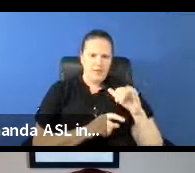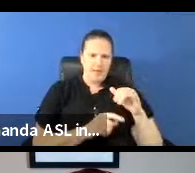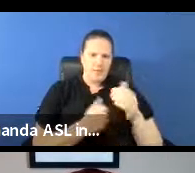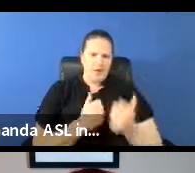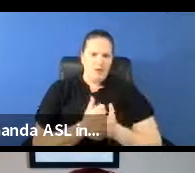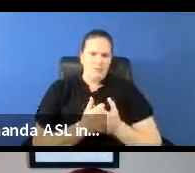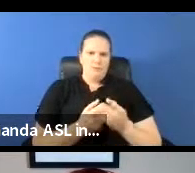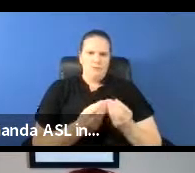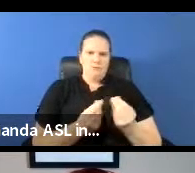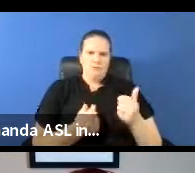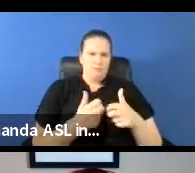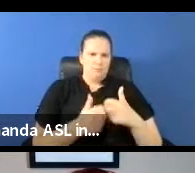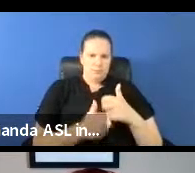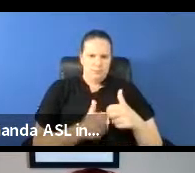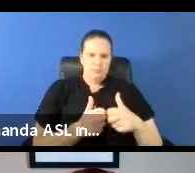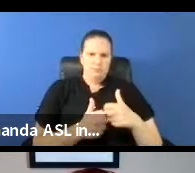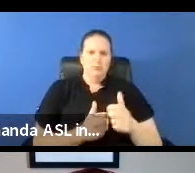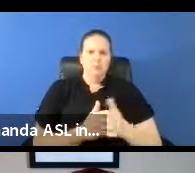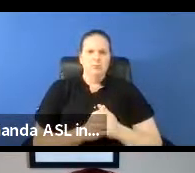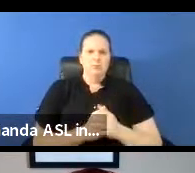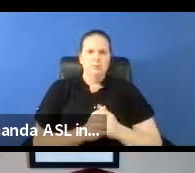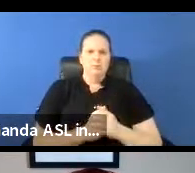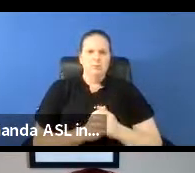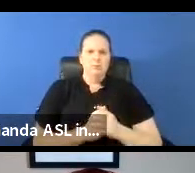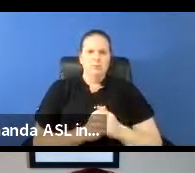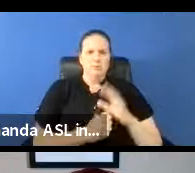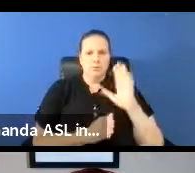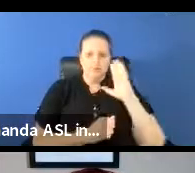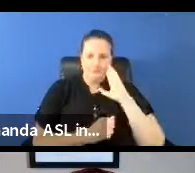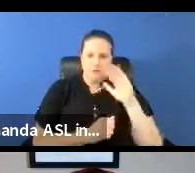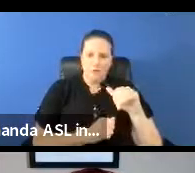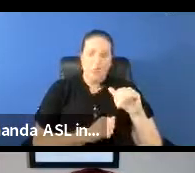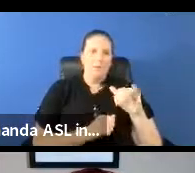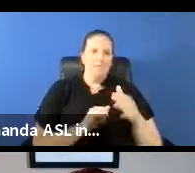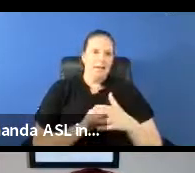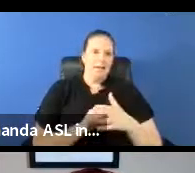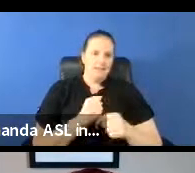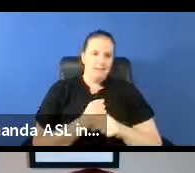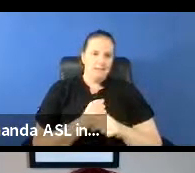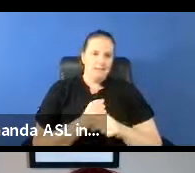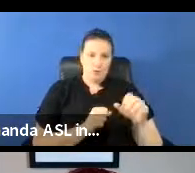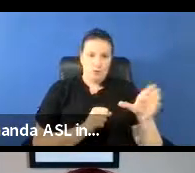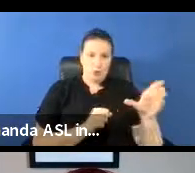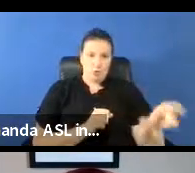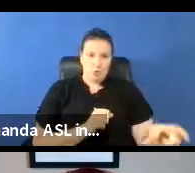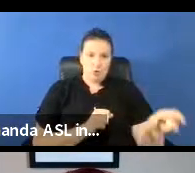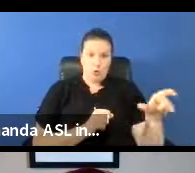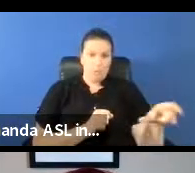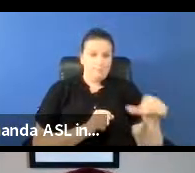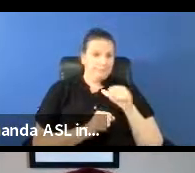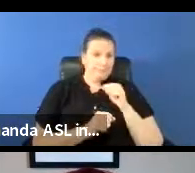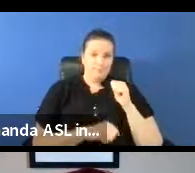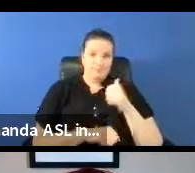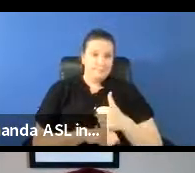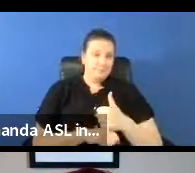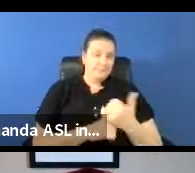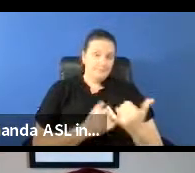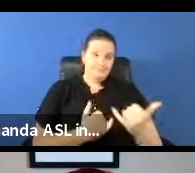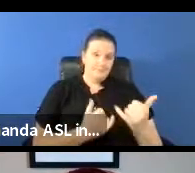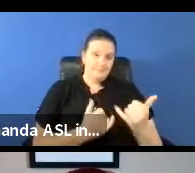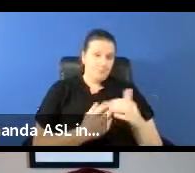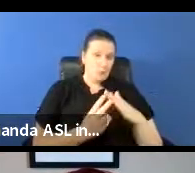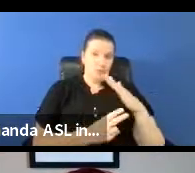problem. So we know that safety shoulders don't exist on the existing